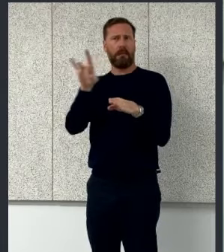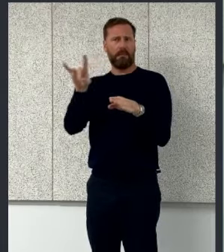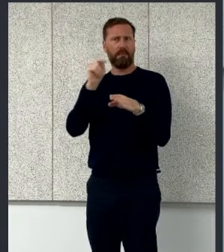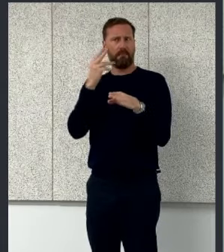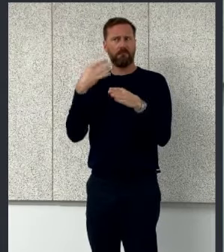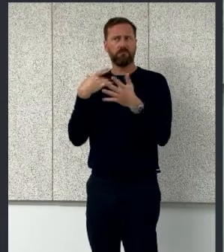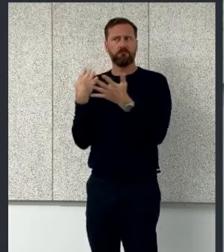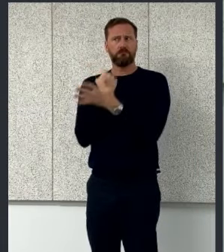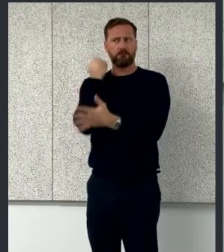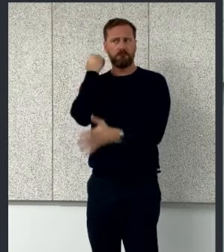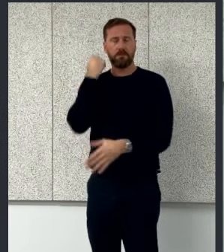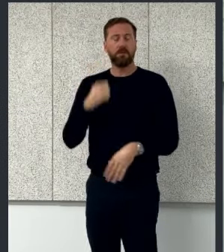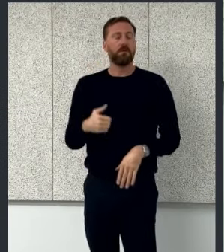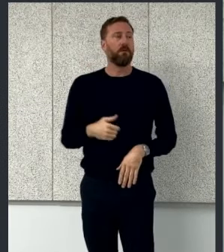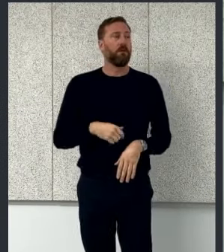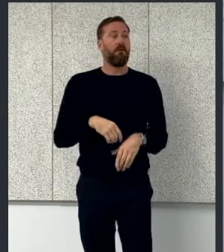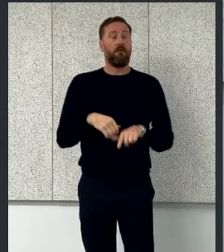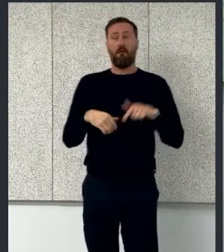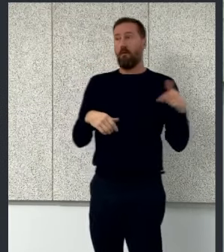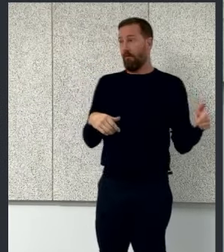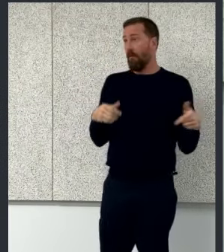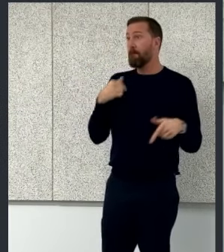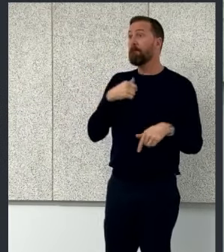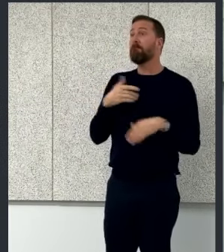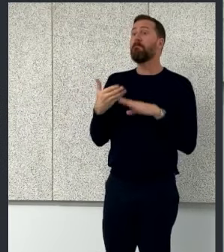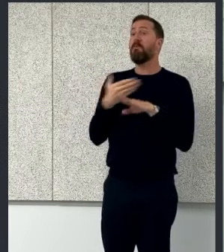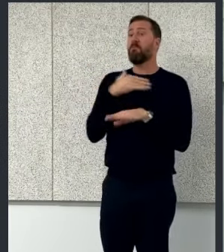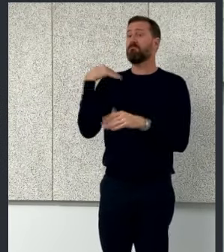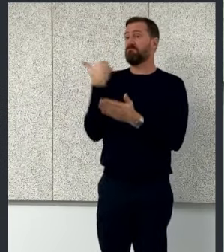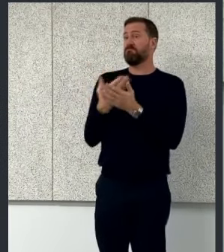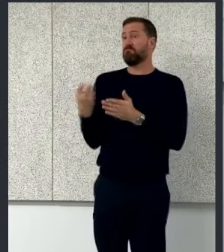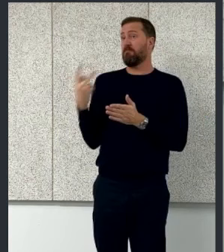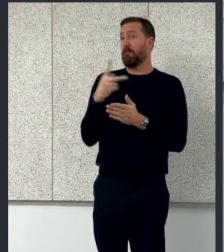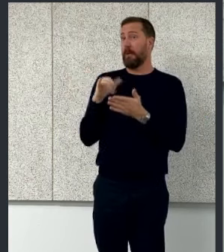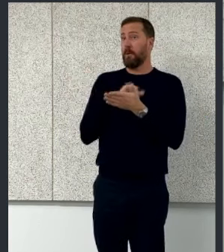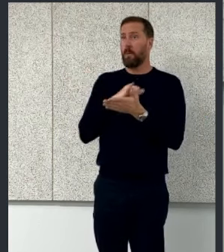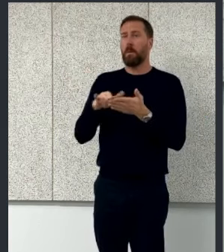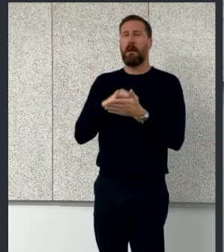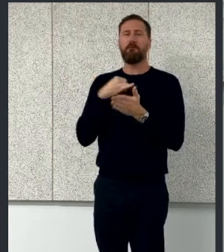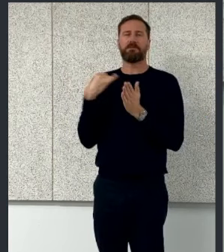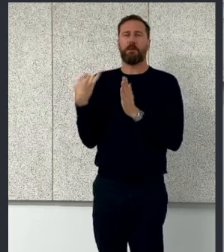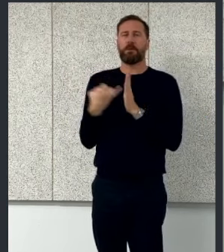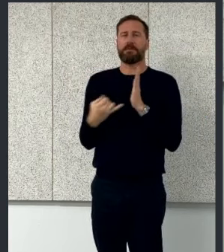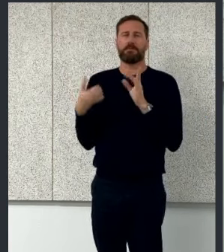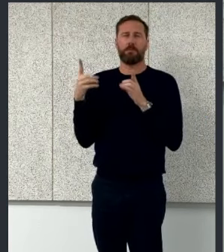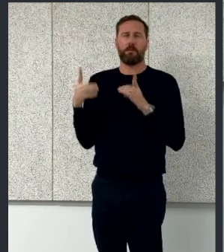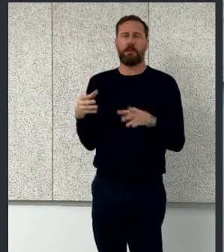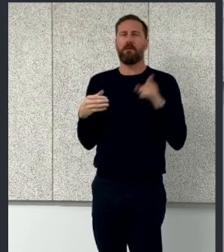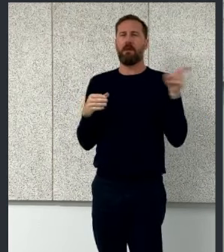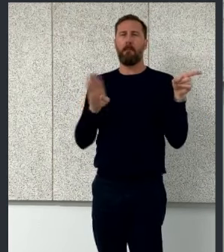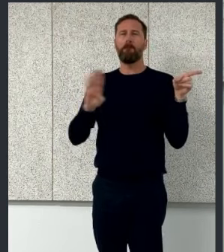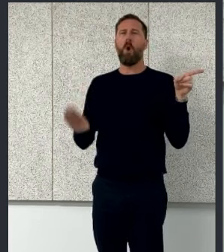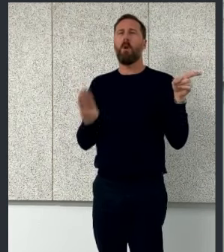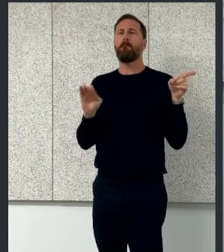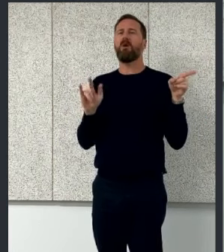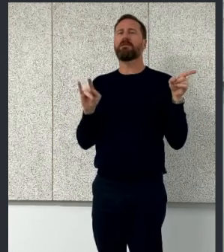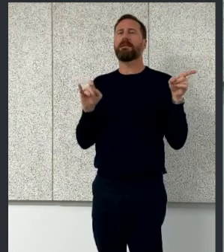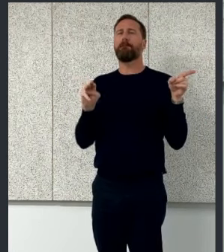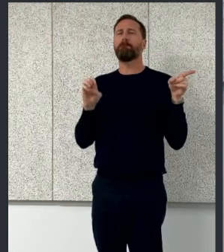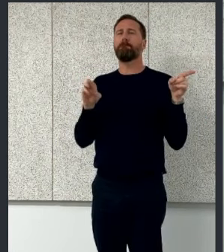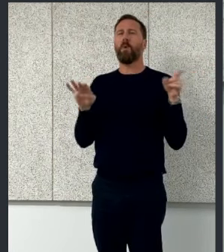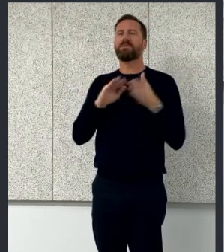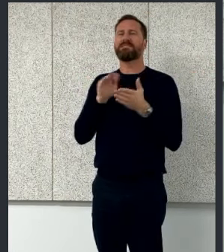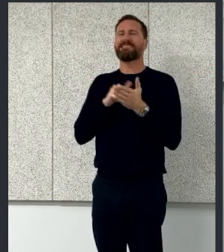So right before I came back to New York, I was the artistic director at Baltimore Center Stage, and I was back there this weekend for